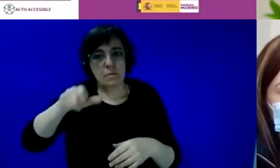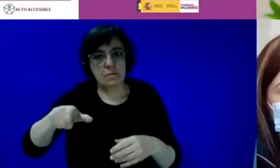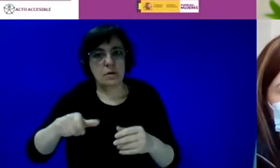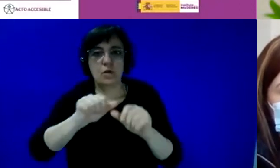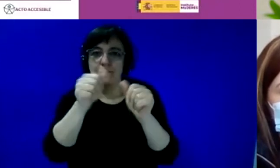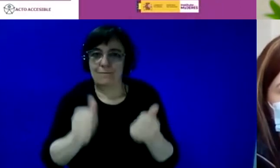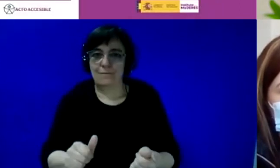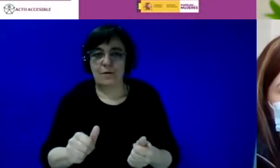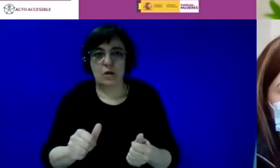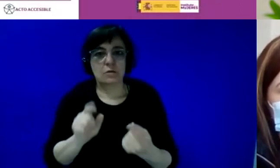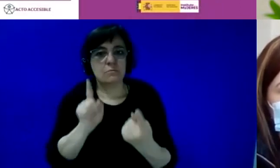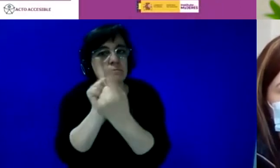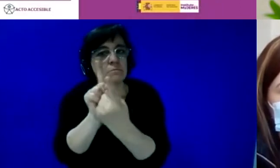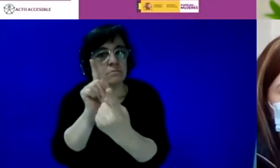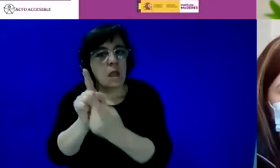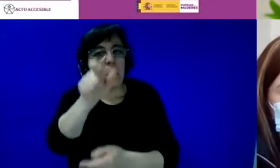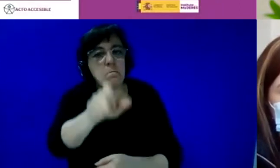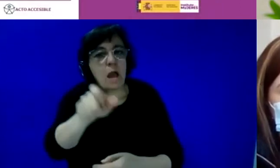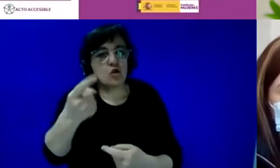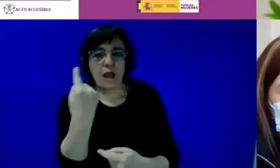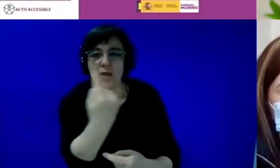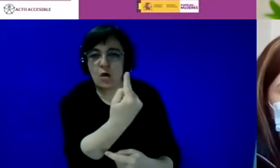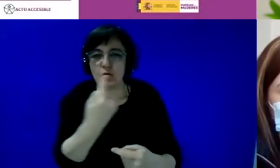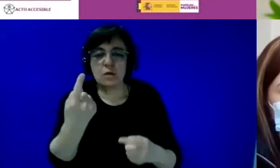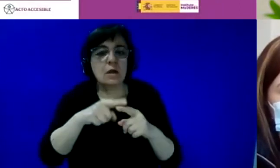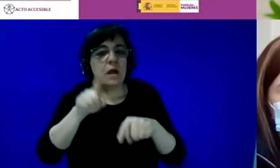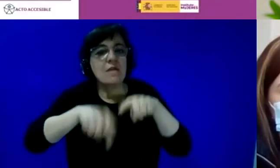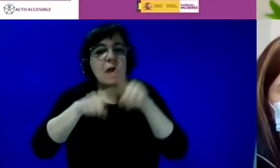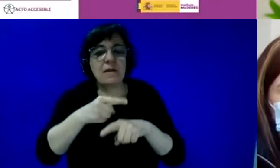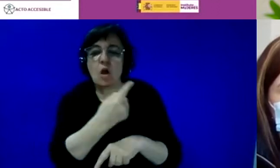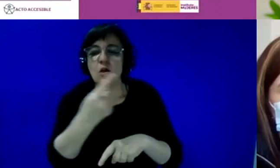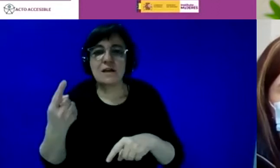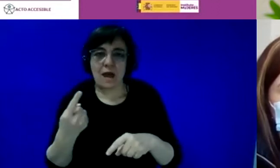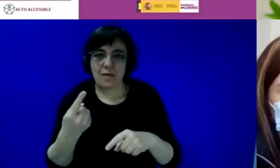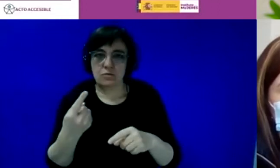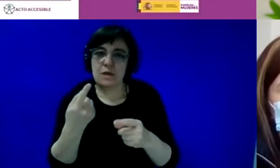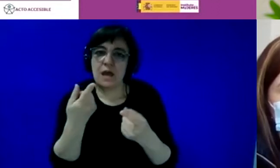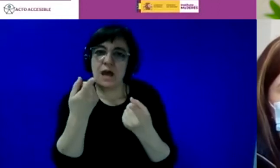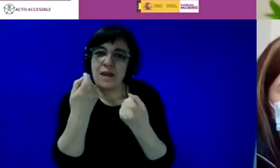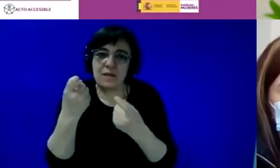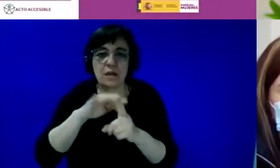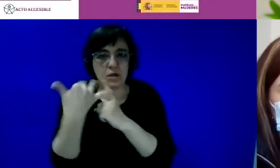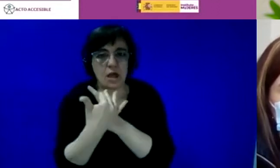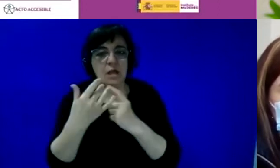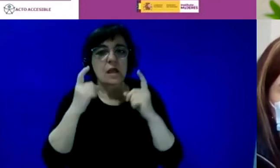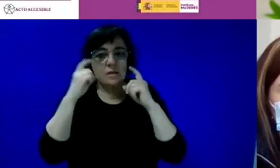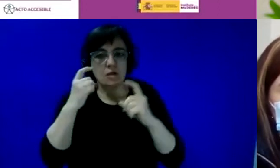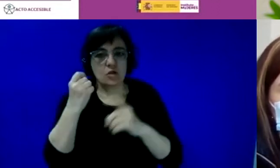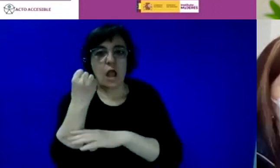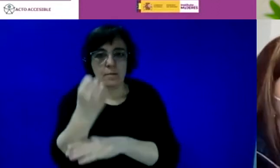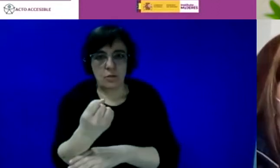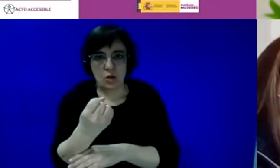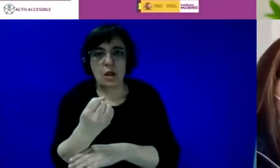to every situation and try to support and help people who live in Ukraine and especially people with